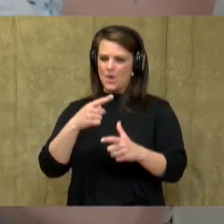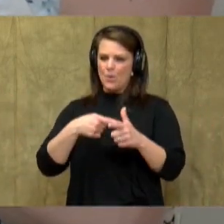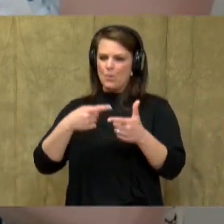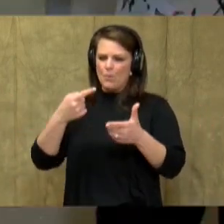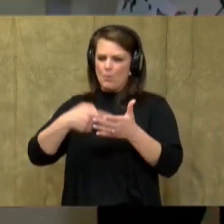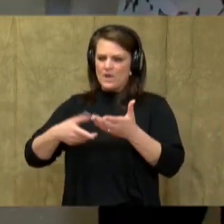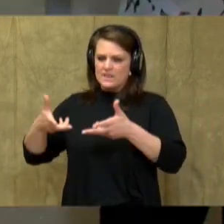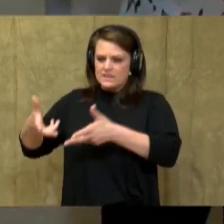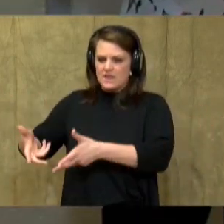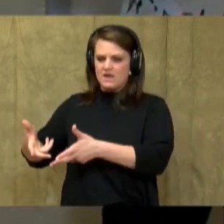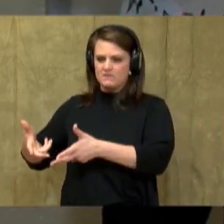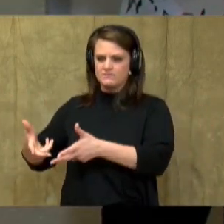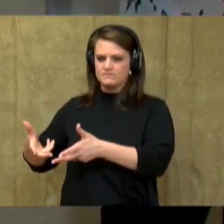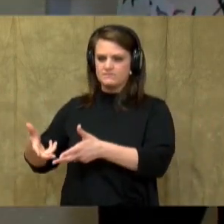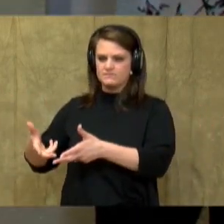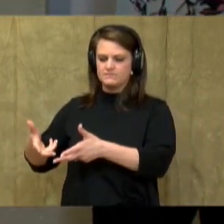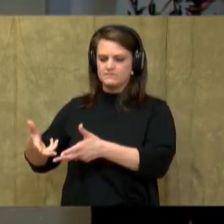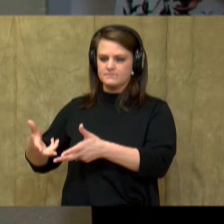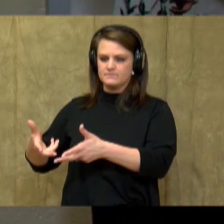be left?